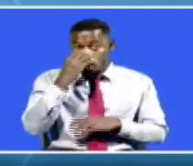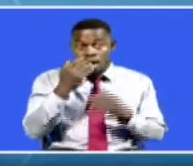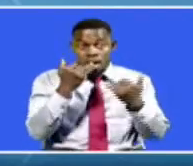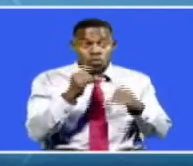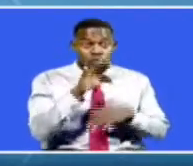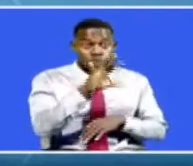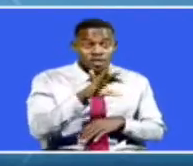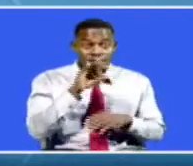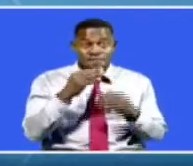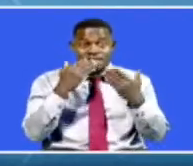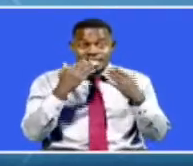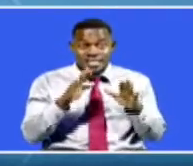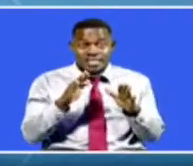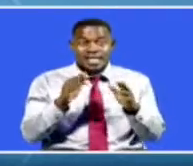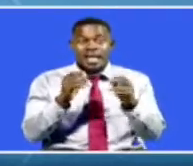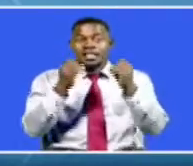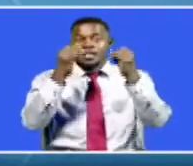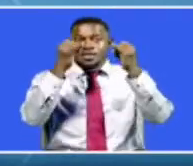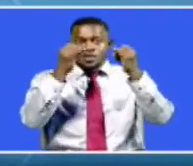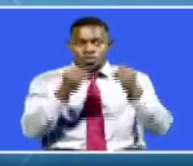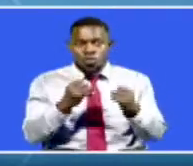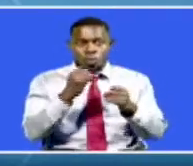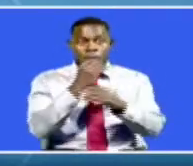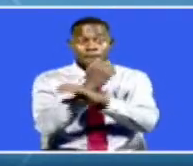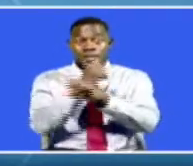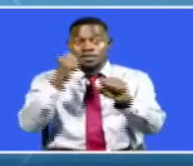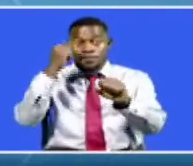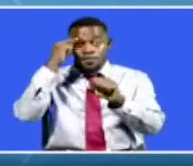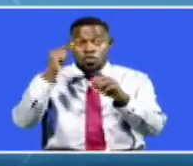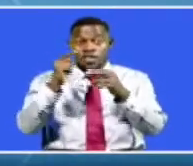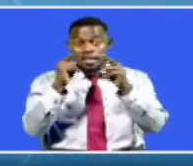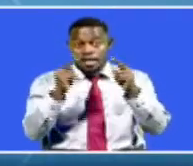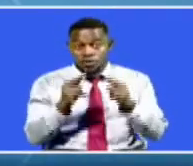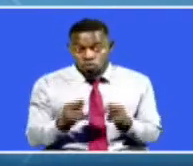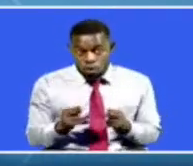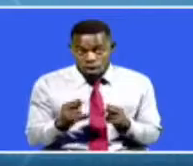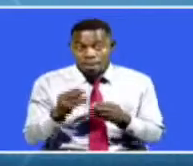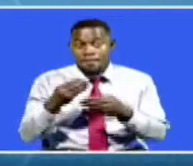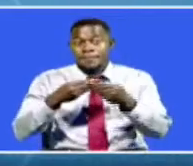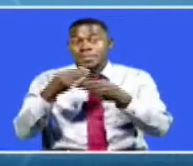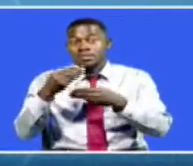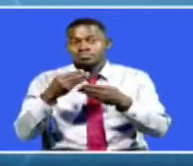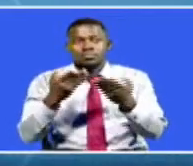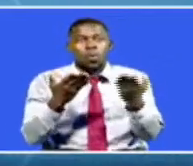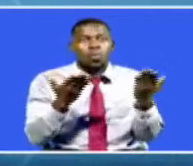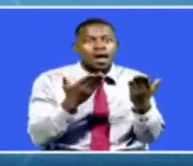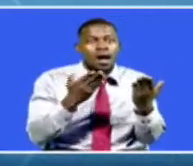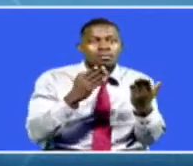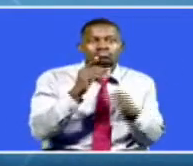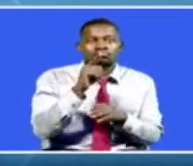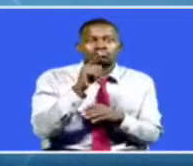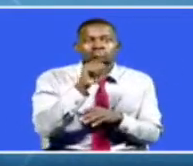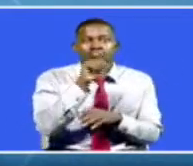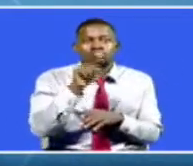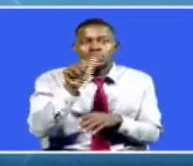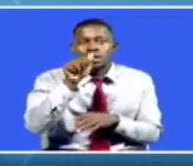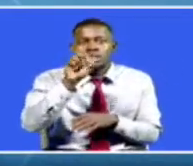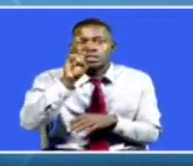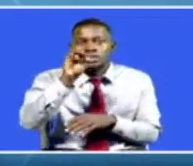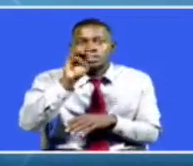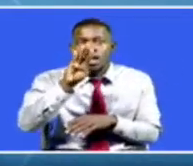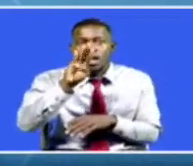International Conference on the Great Lakes region following his election to the position in Lusaka, Zambia, early this year. Speaking during